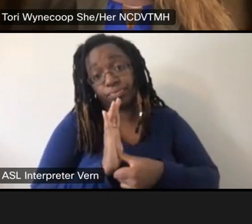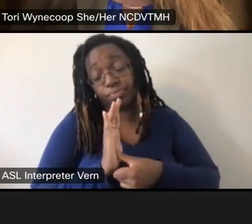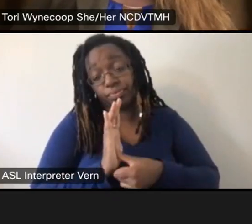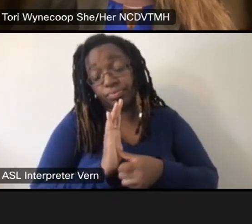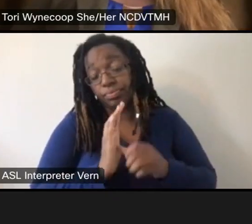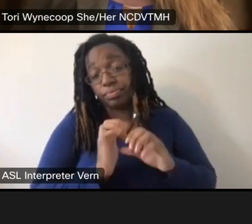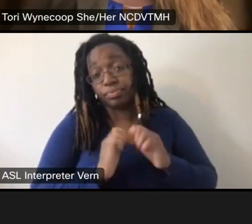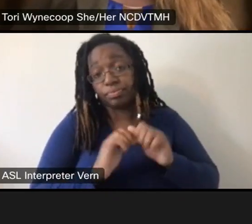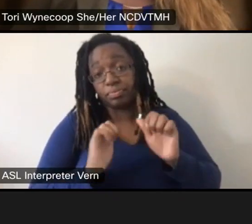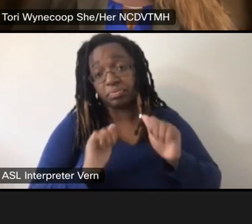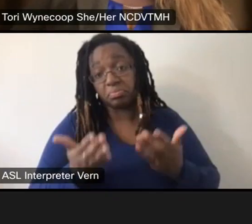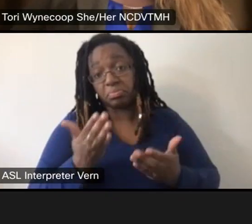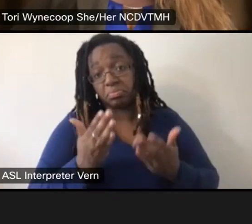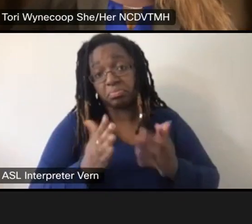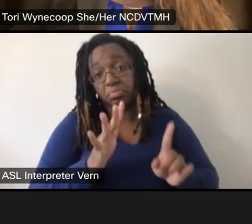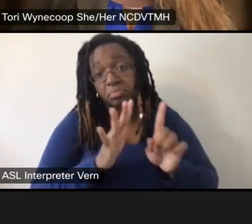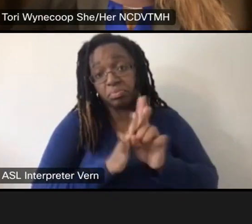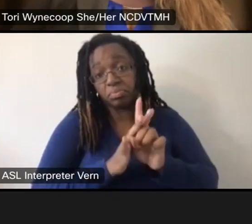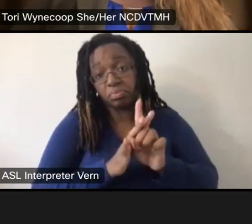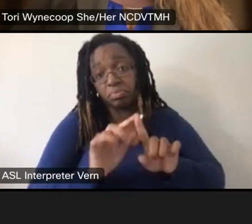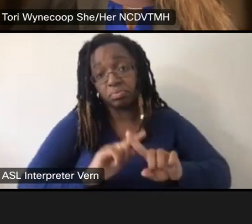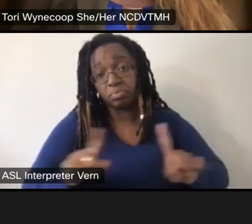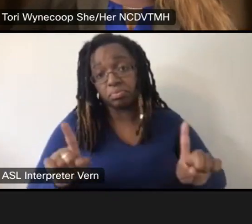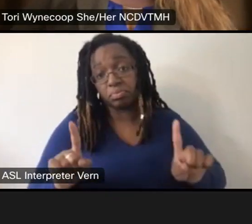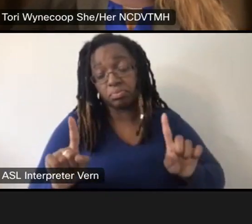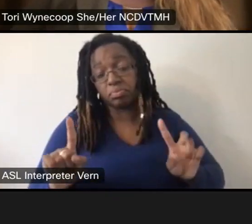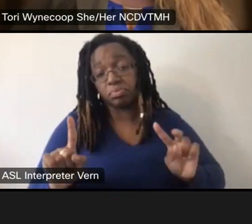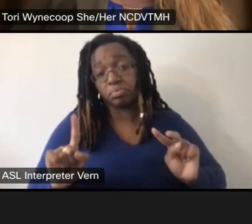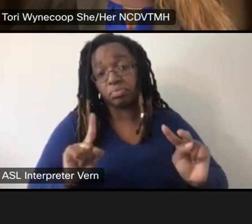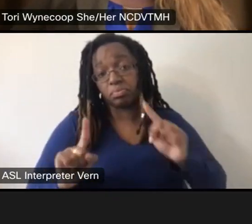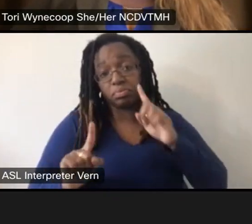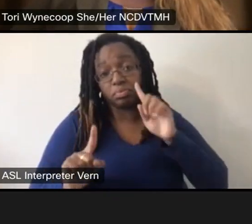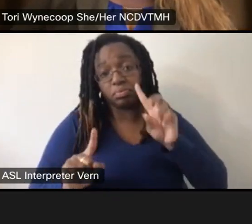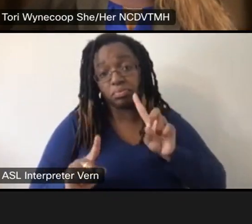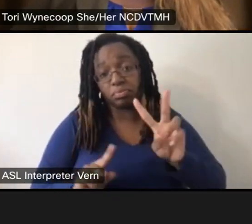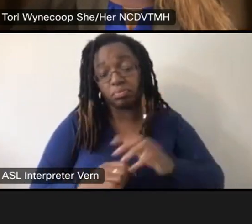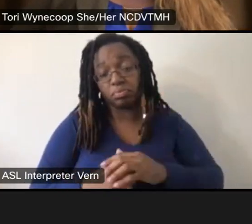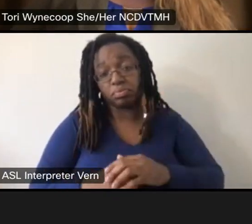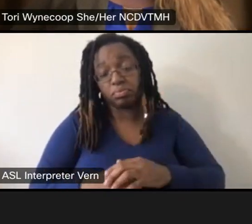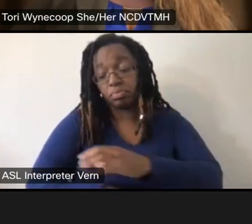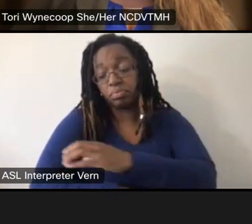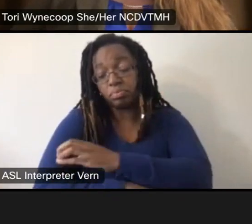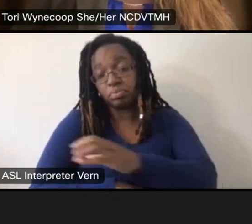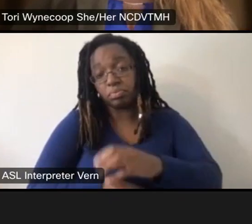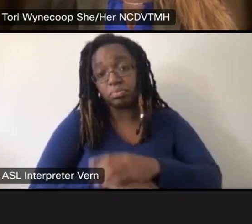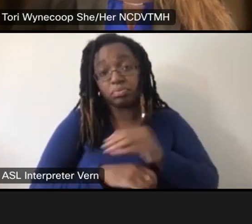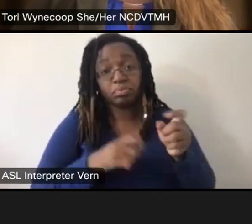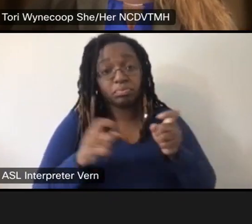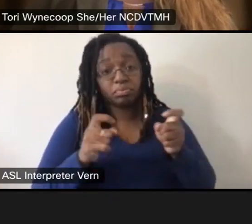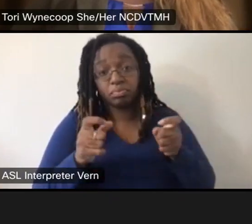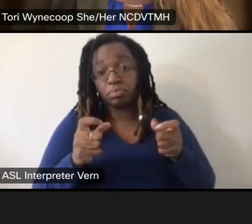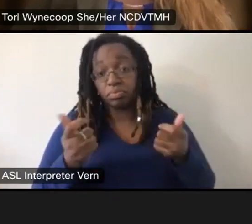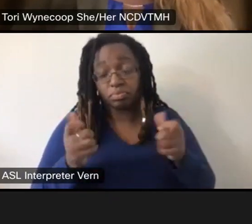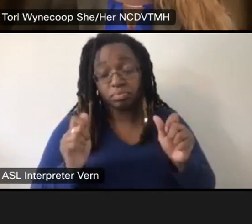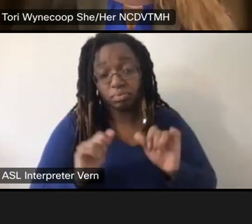up within domestic violence, power and control dynamics themselves. Correct. I mean, I might